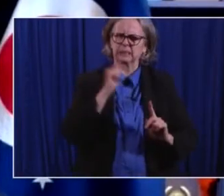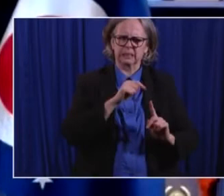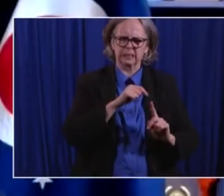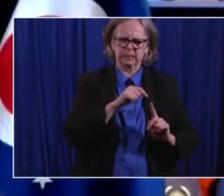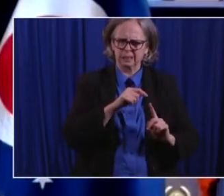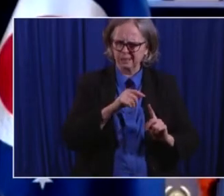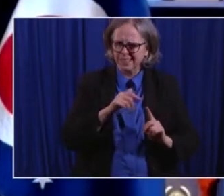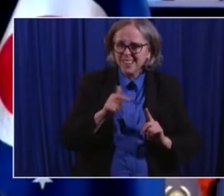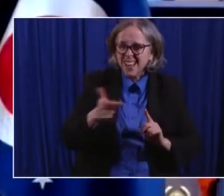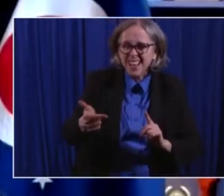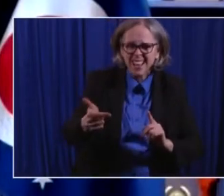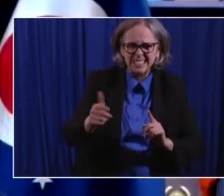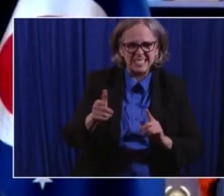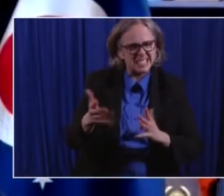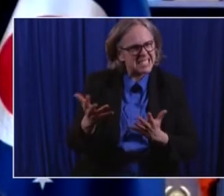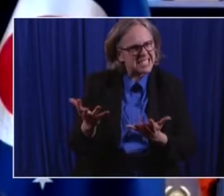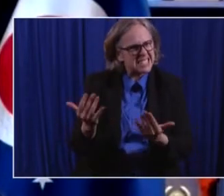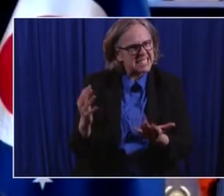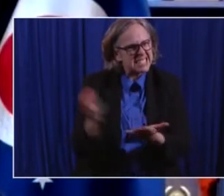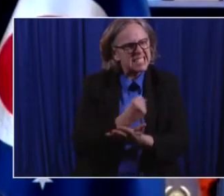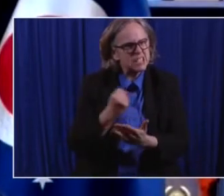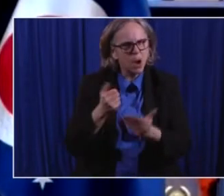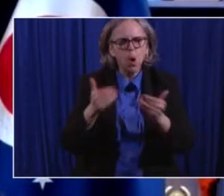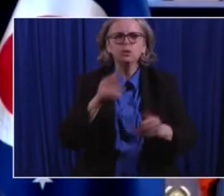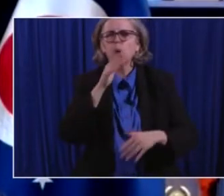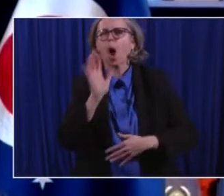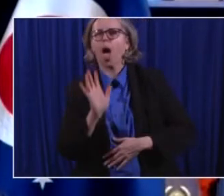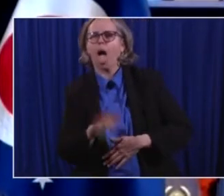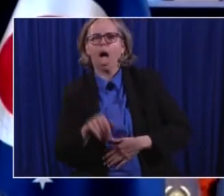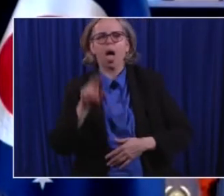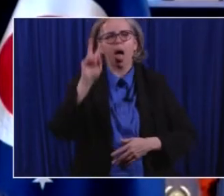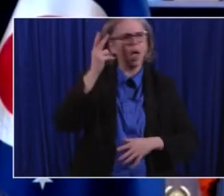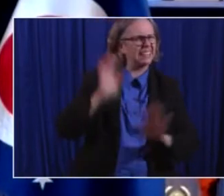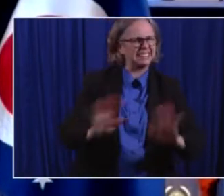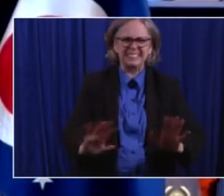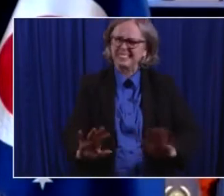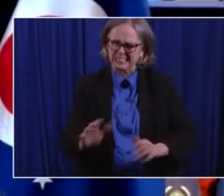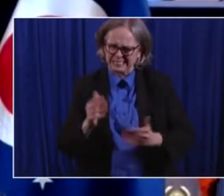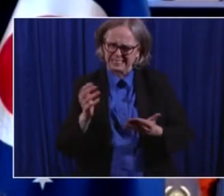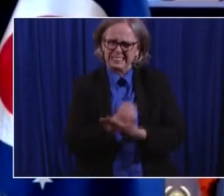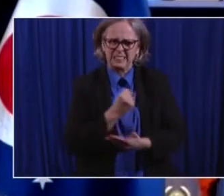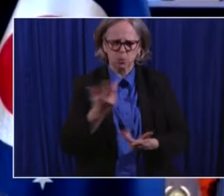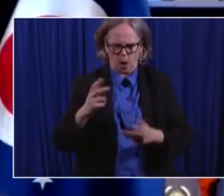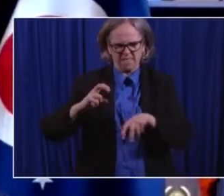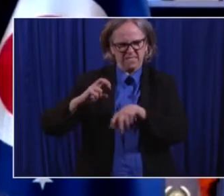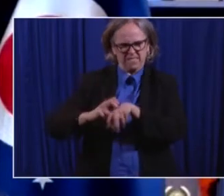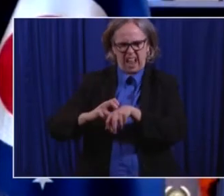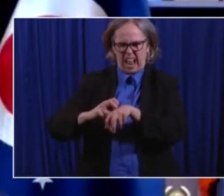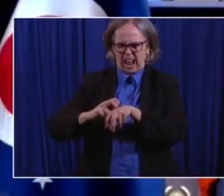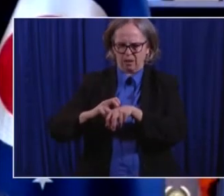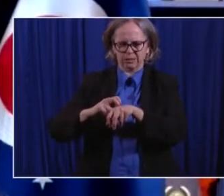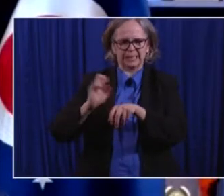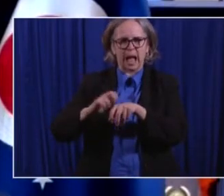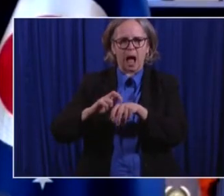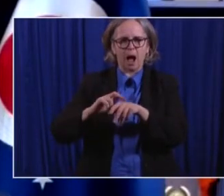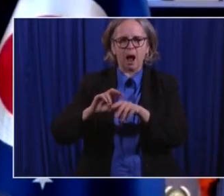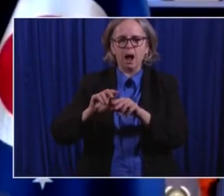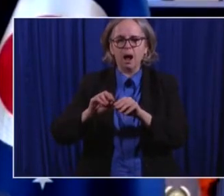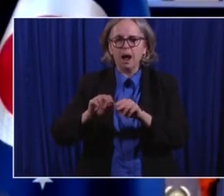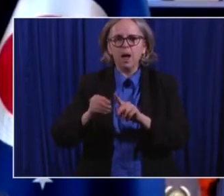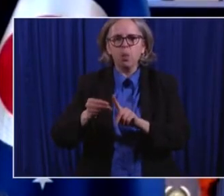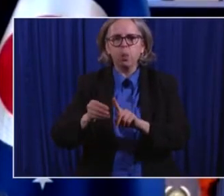the vaccine so that we can continue to defeat the virus. And that makes the journey back to normal